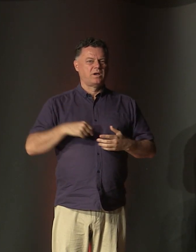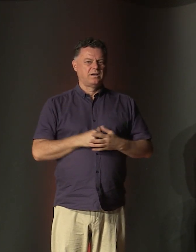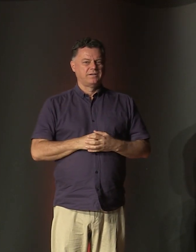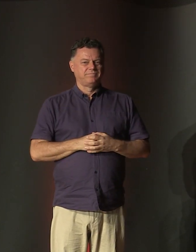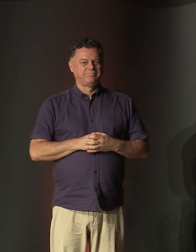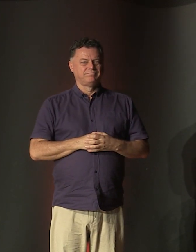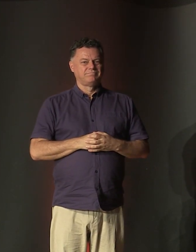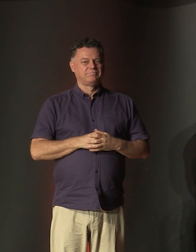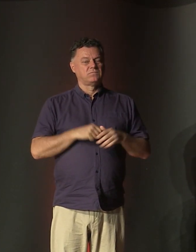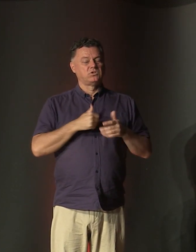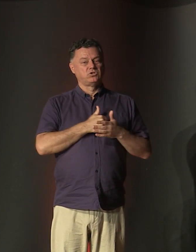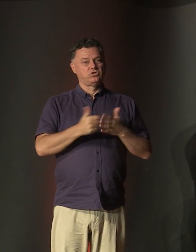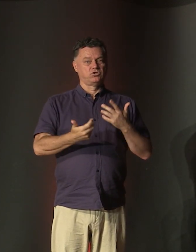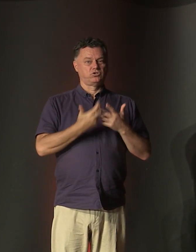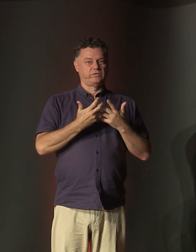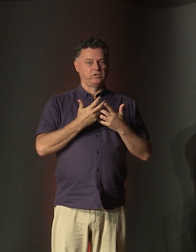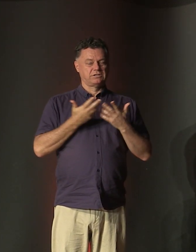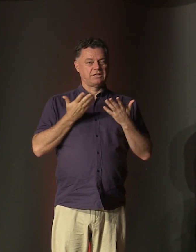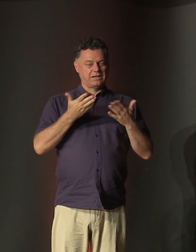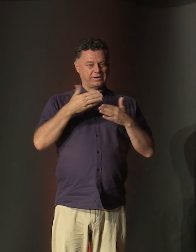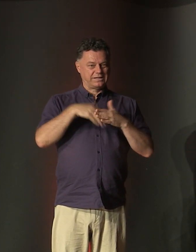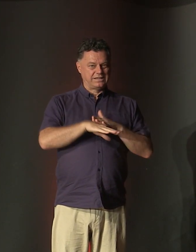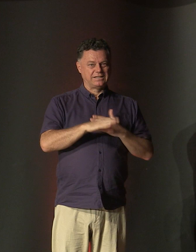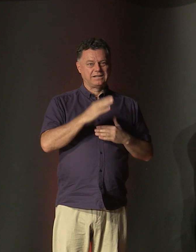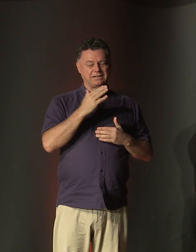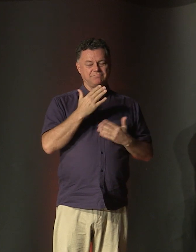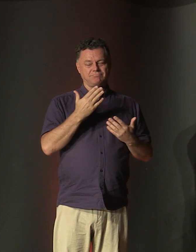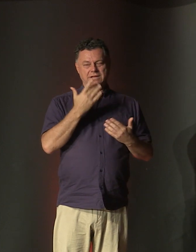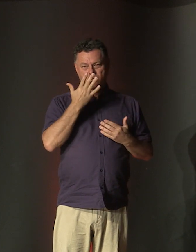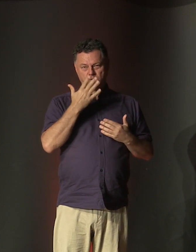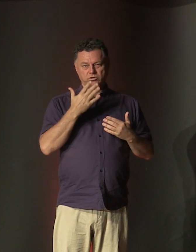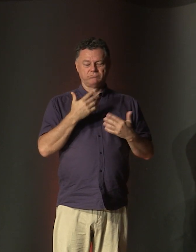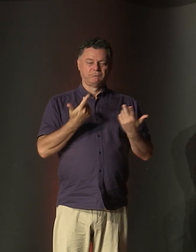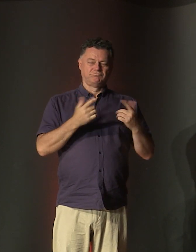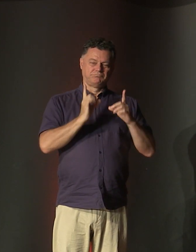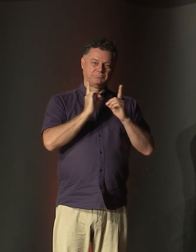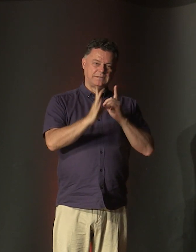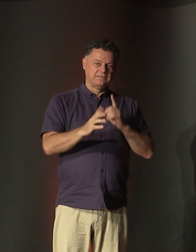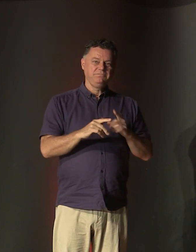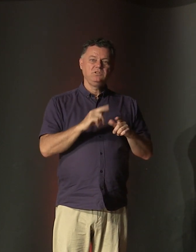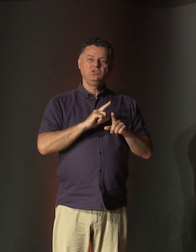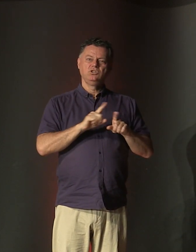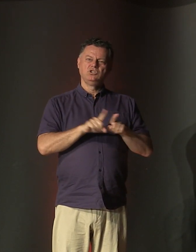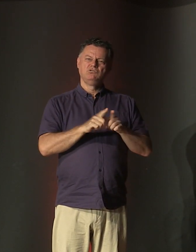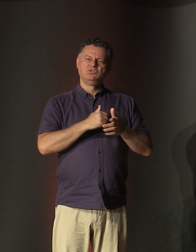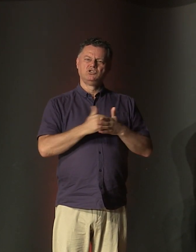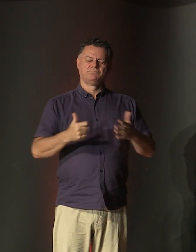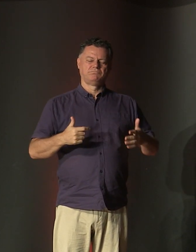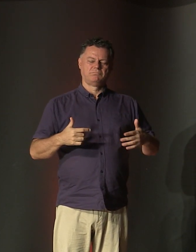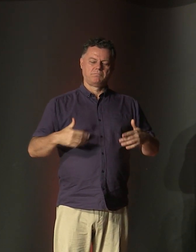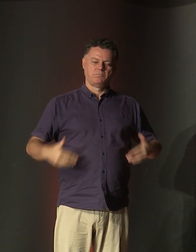tied to chronological age. When you're young, you go to school. When you're mid-aged, in the middle of life, you